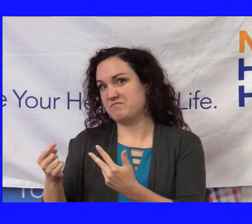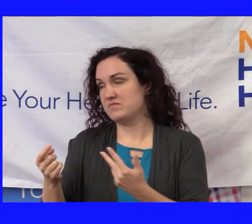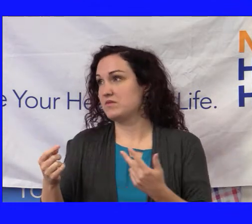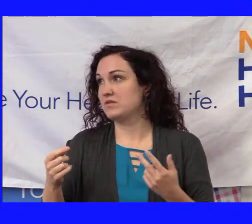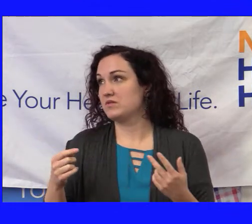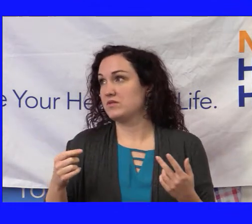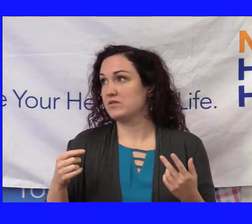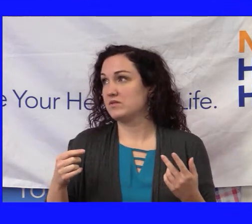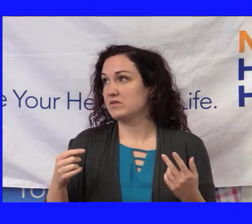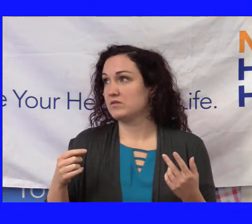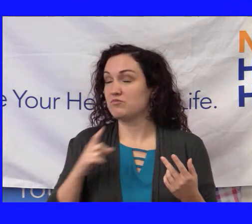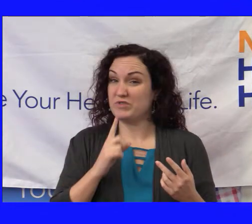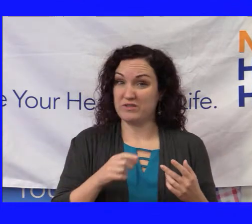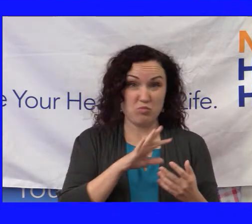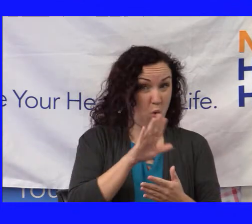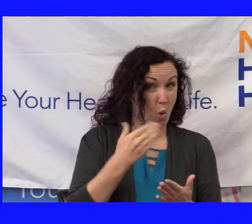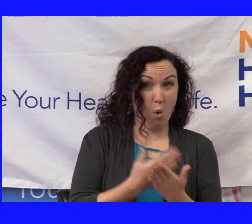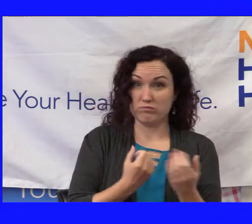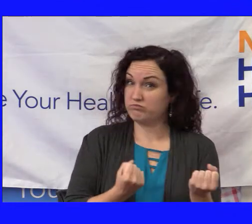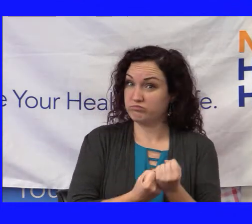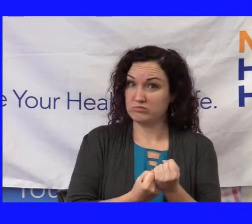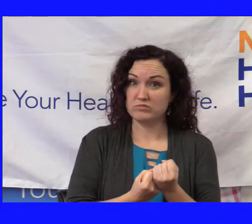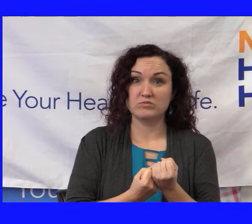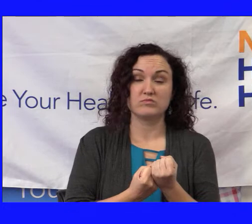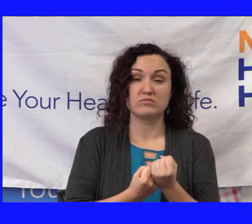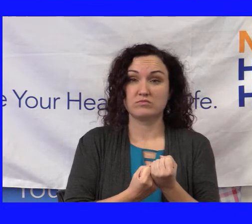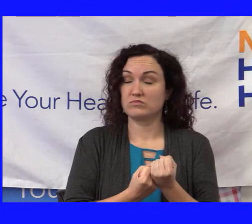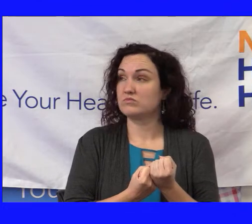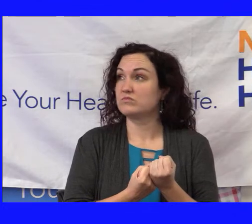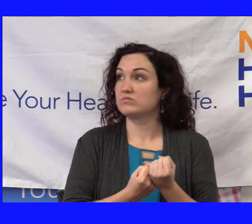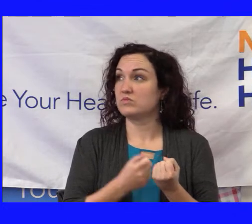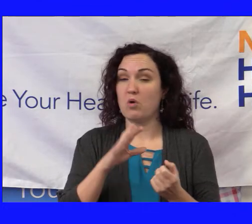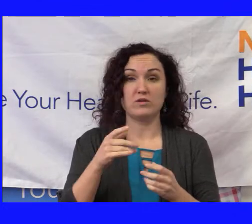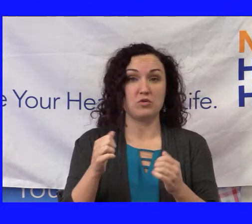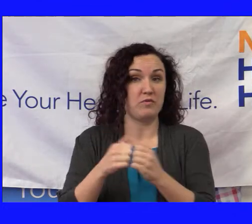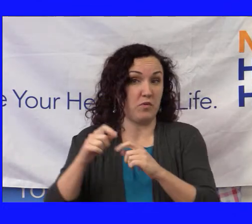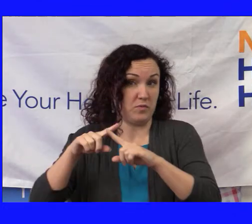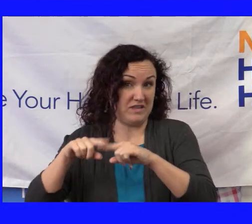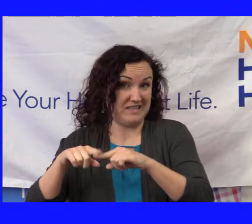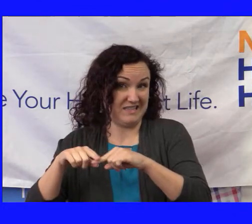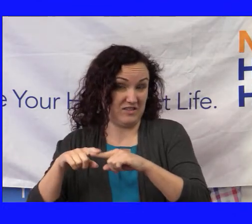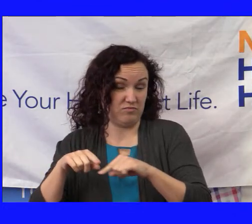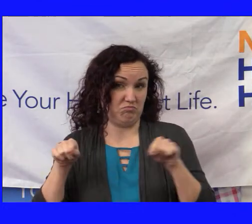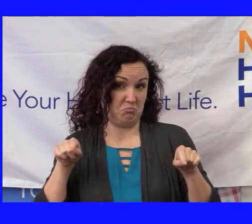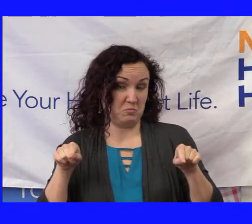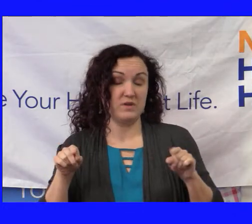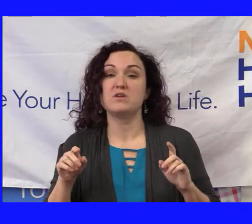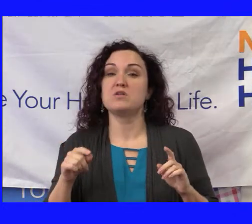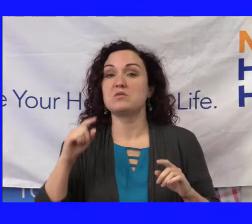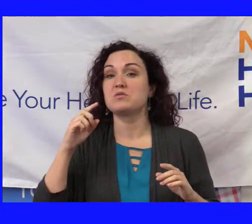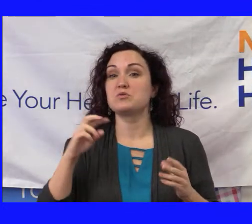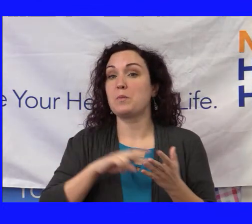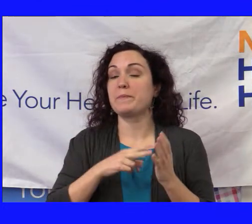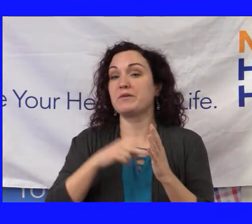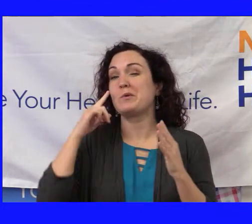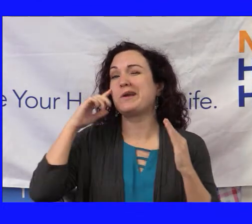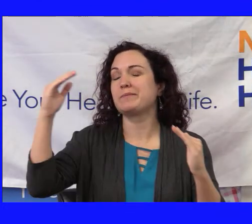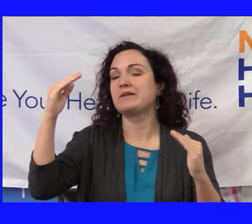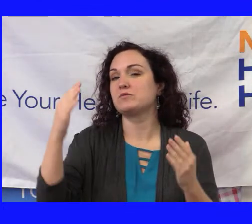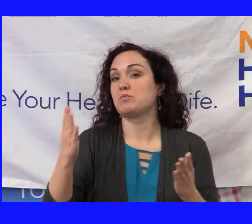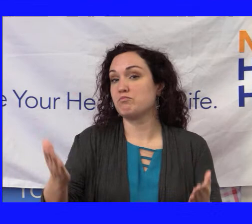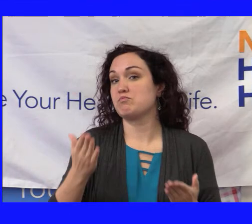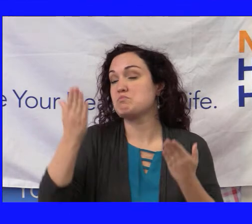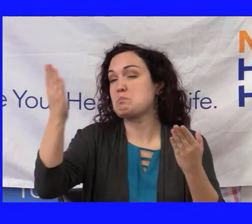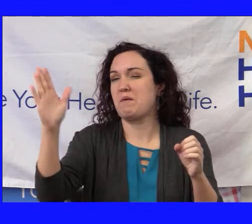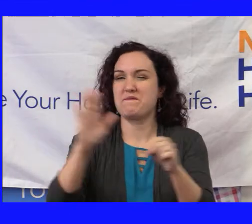voting in favor for our affirmative. We're also voting with the contingency. So our expectation is that will be presented at the full